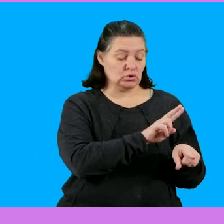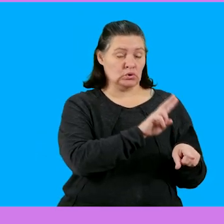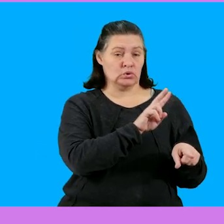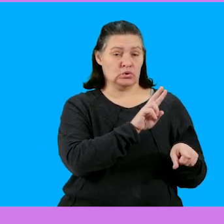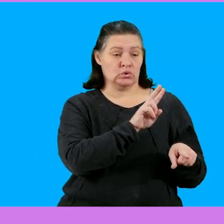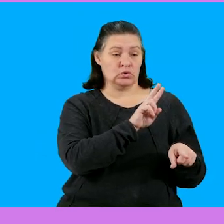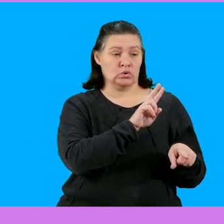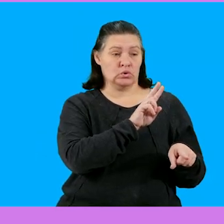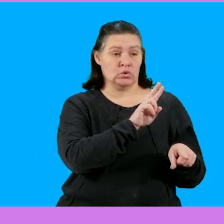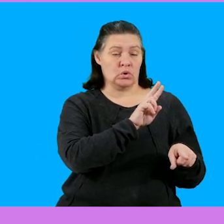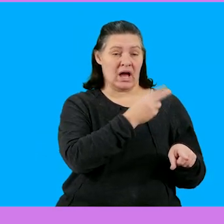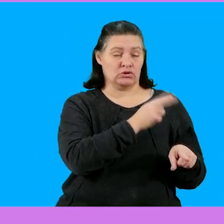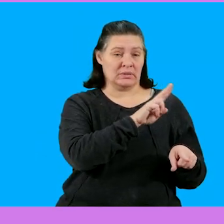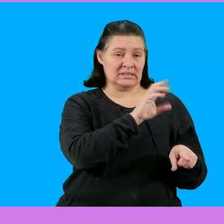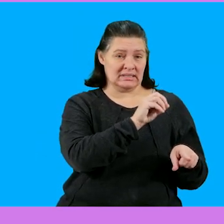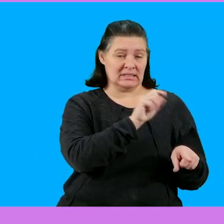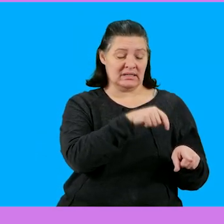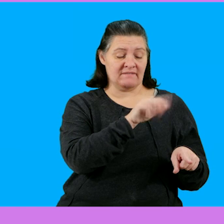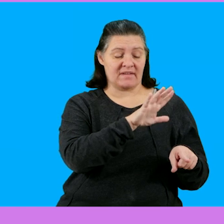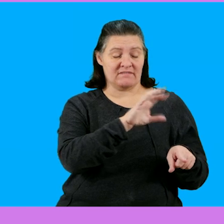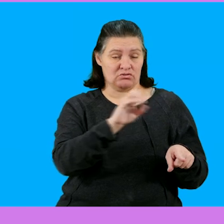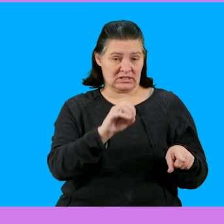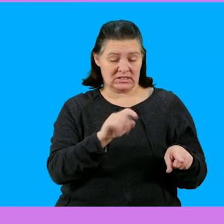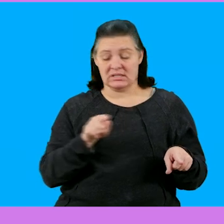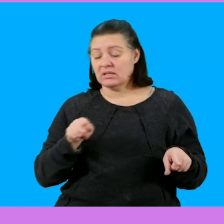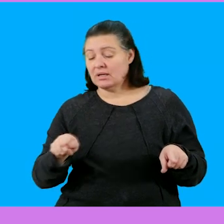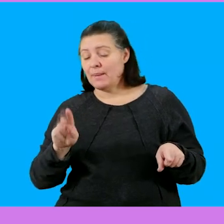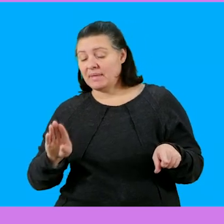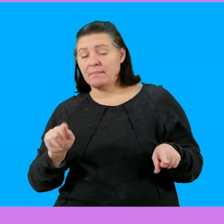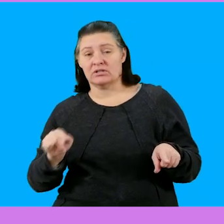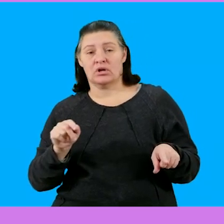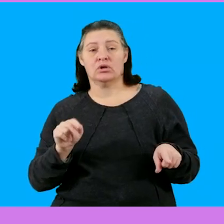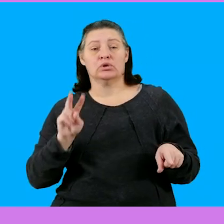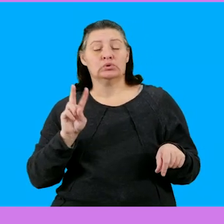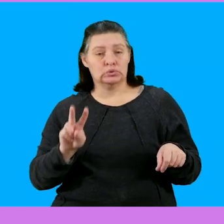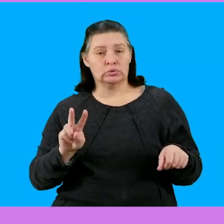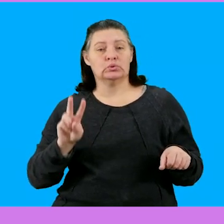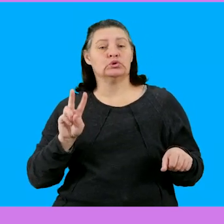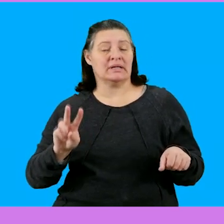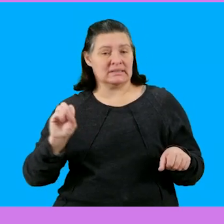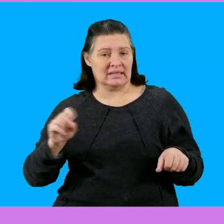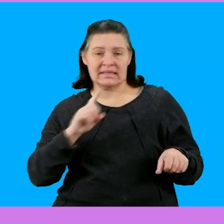220,500 rand. For institution B, it needs to pay back